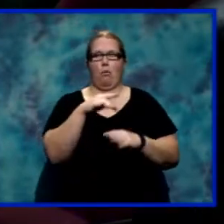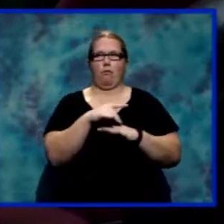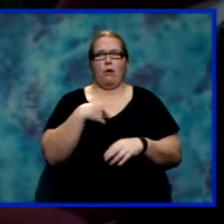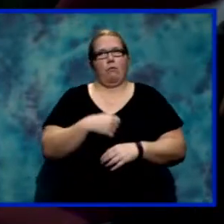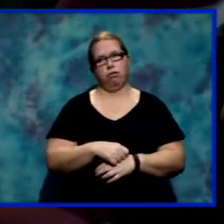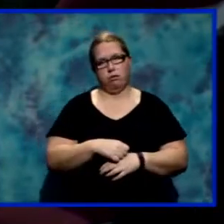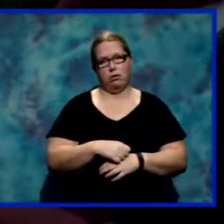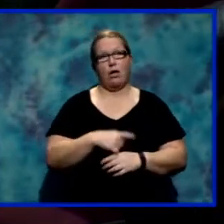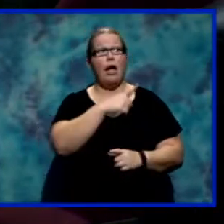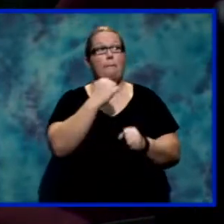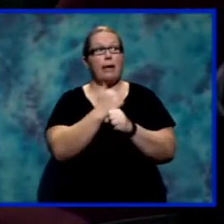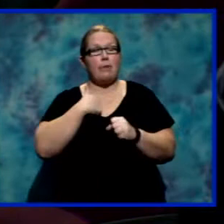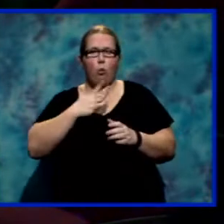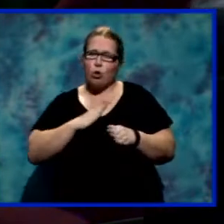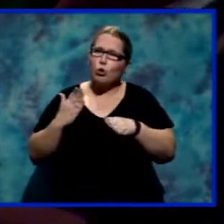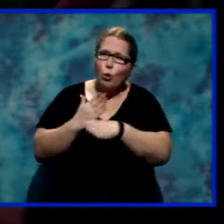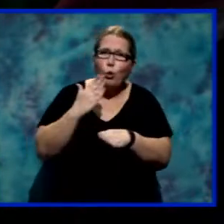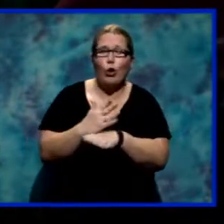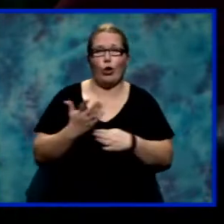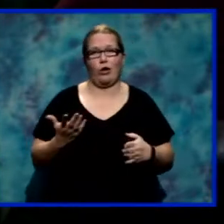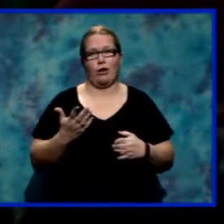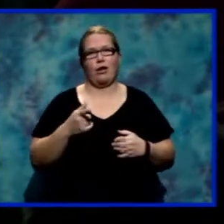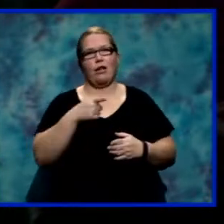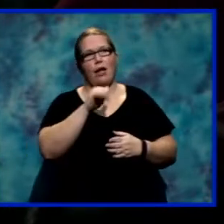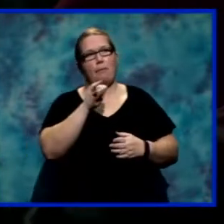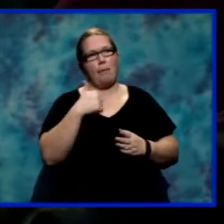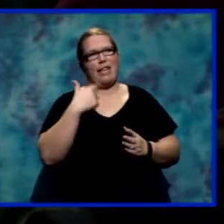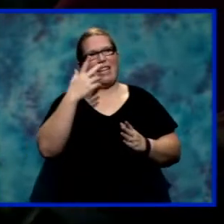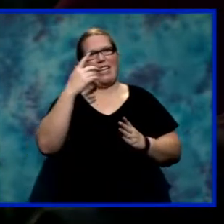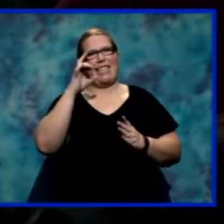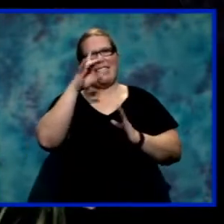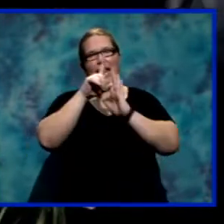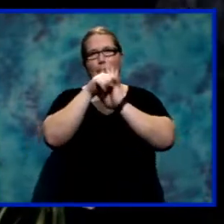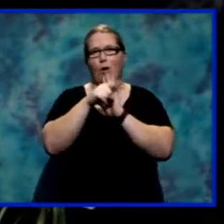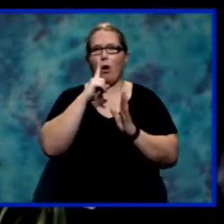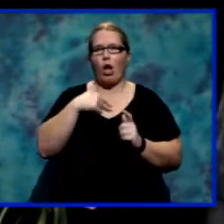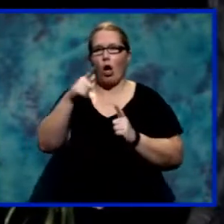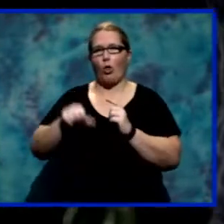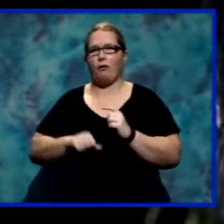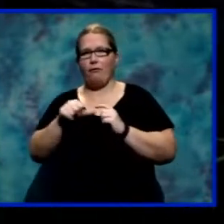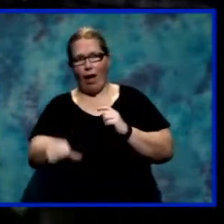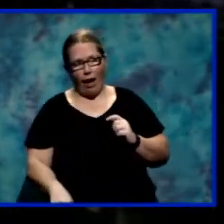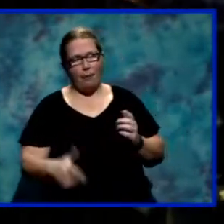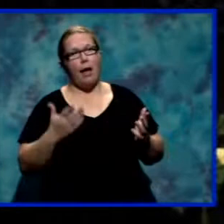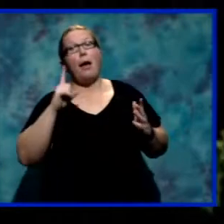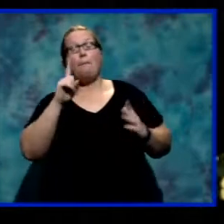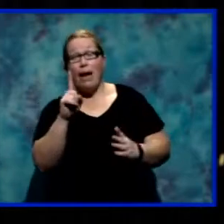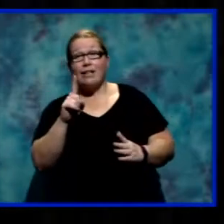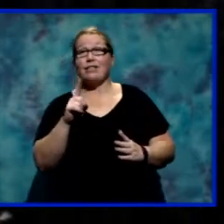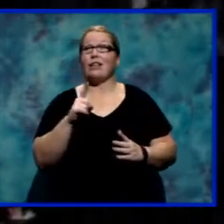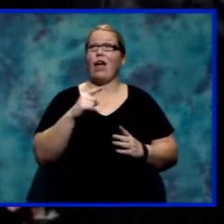It makes me get out, want to do work. Well, that lasts at least 10 minutes when I get out to the farm, and that one dissipates. But